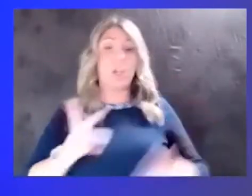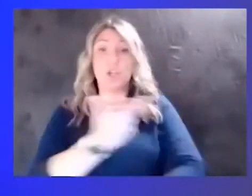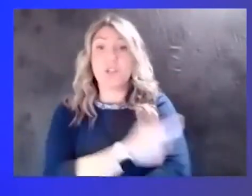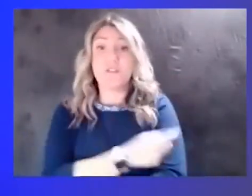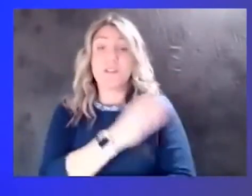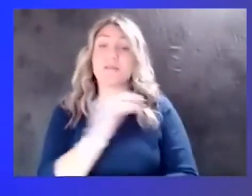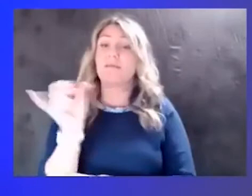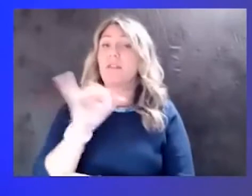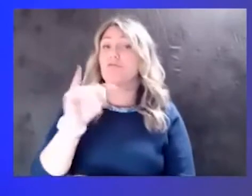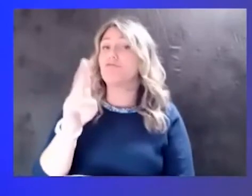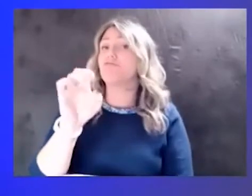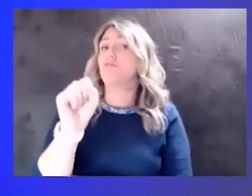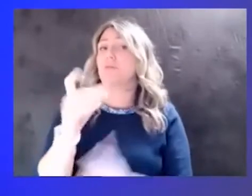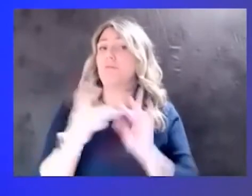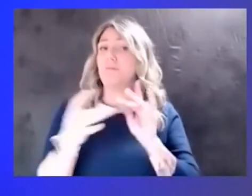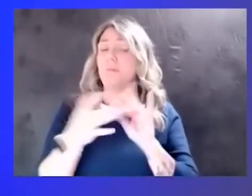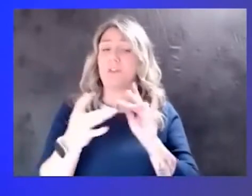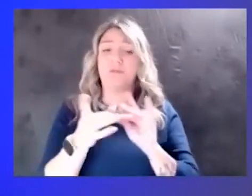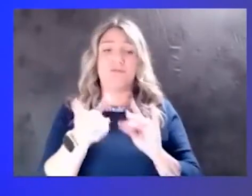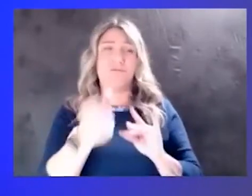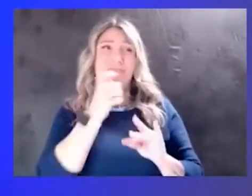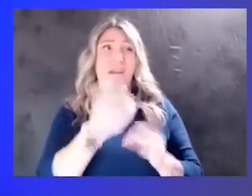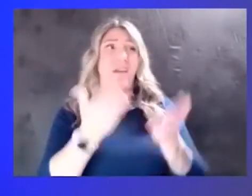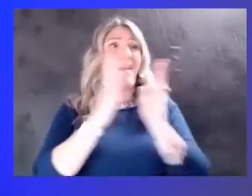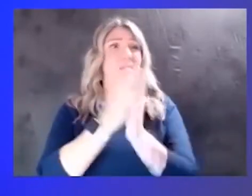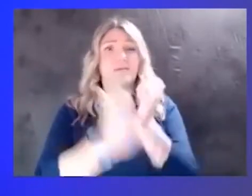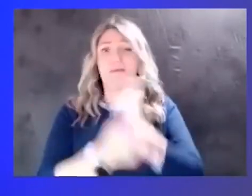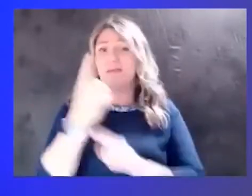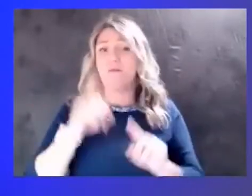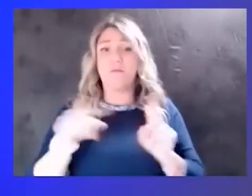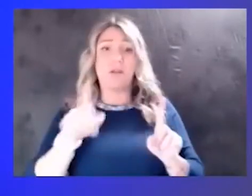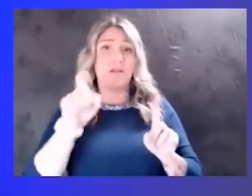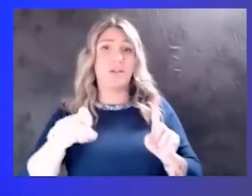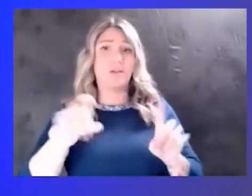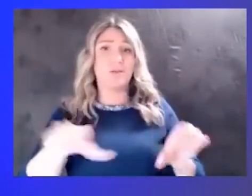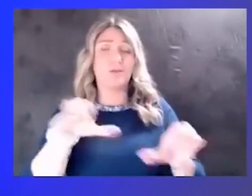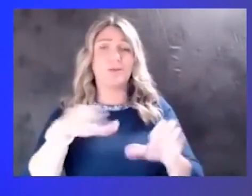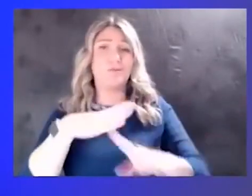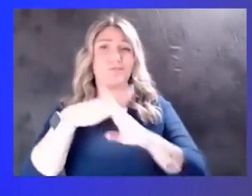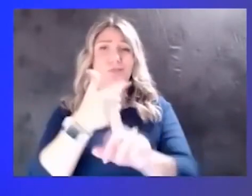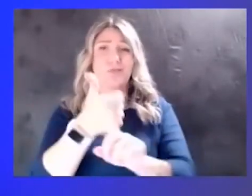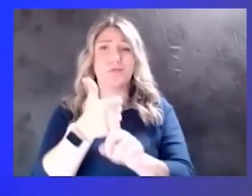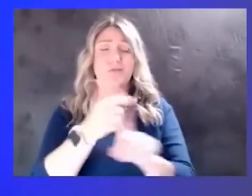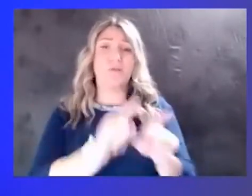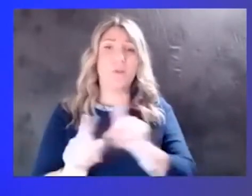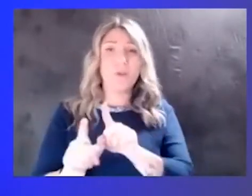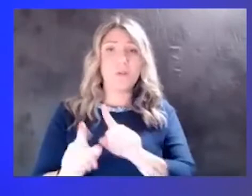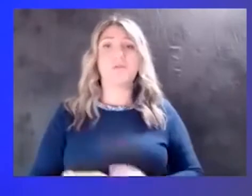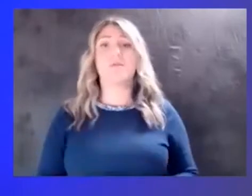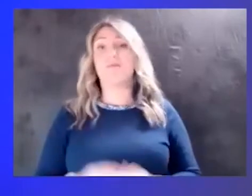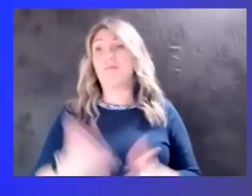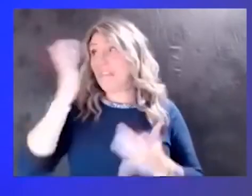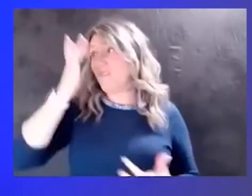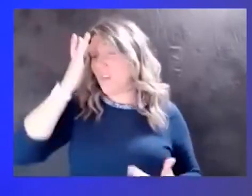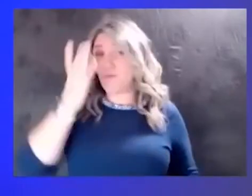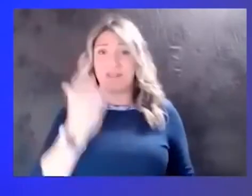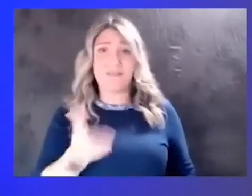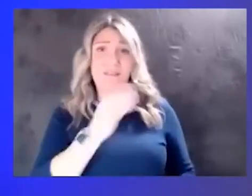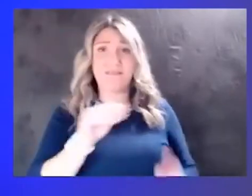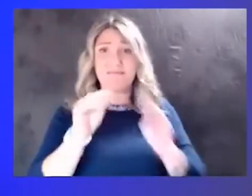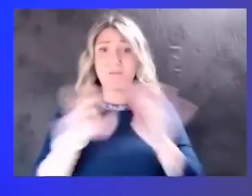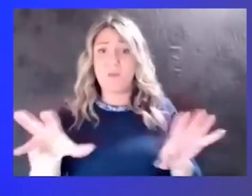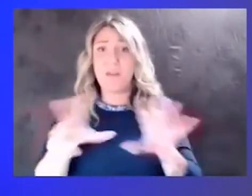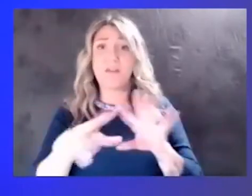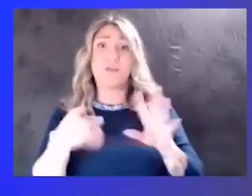said, you're not asking everybody, but you have to do those things to protect yourself as well, because the virus is out there, it is spreading. You may be protected